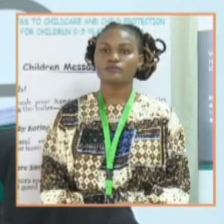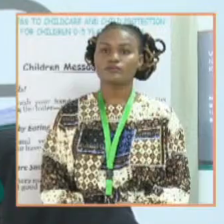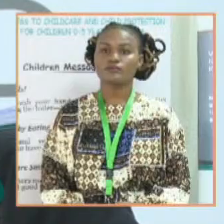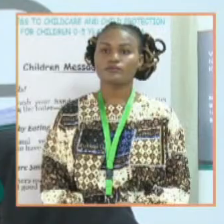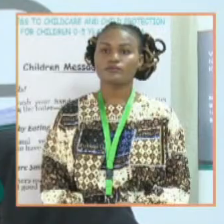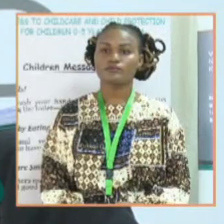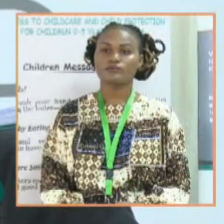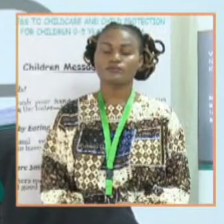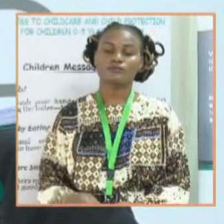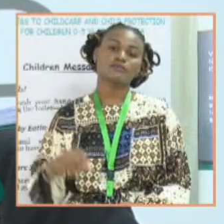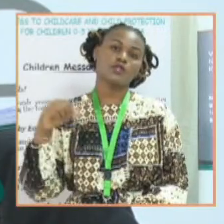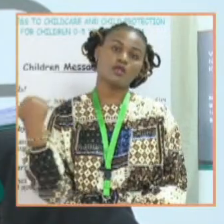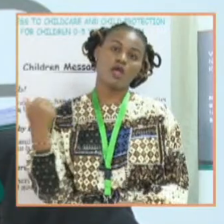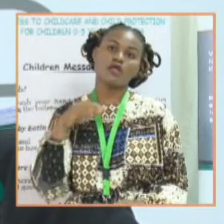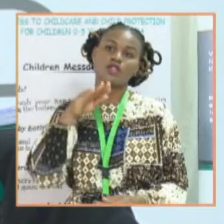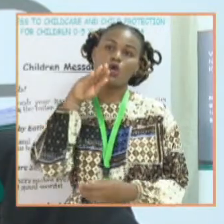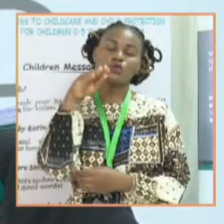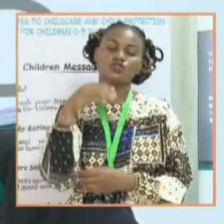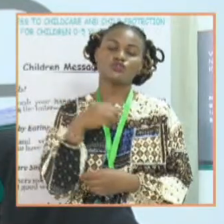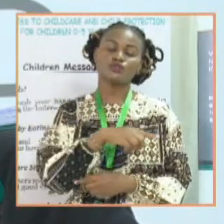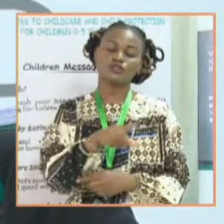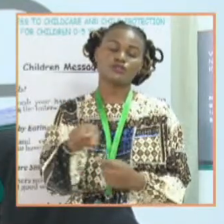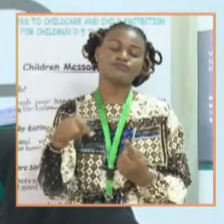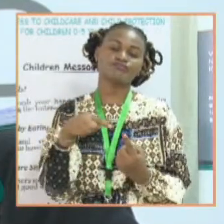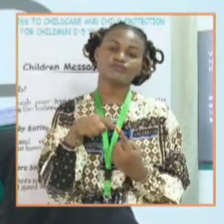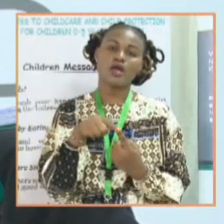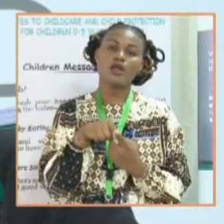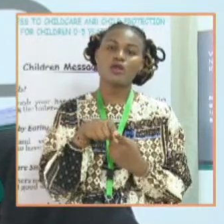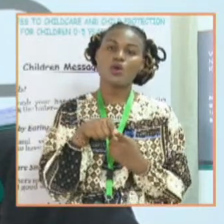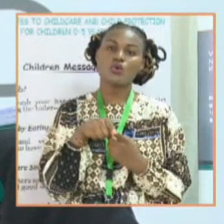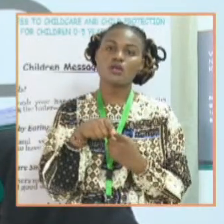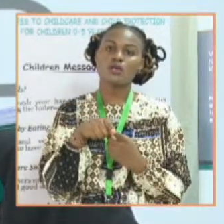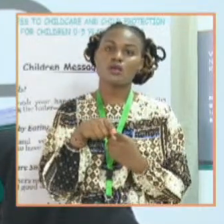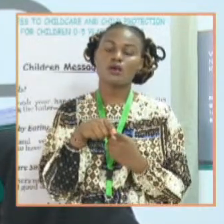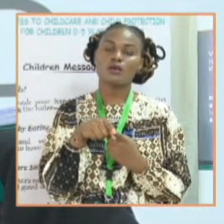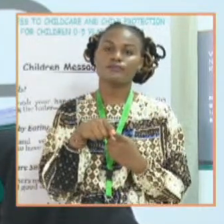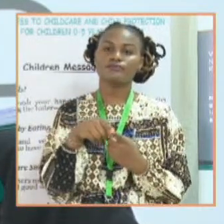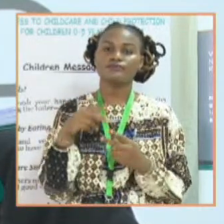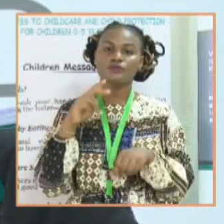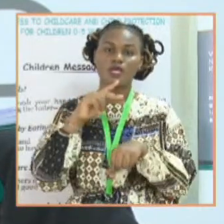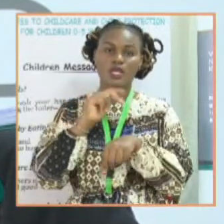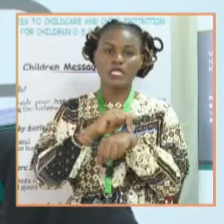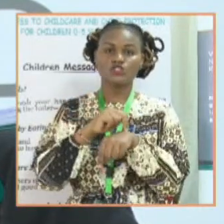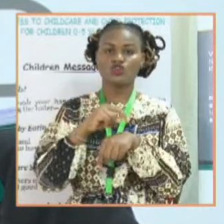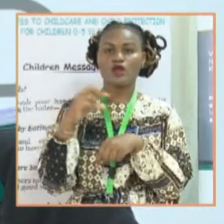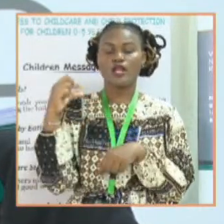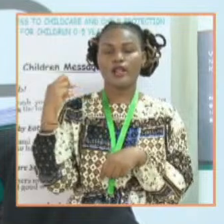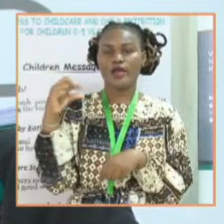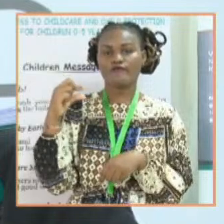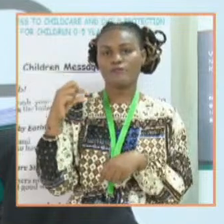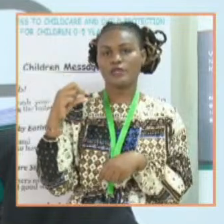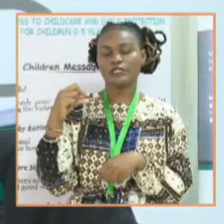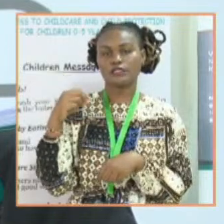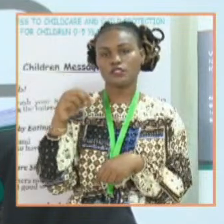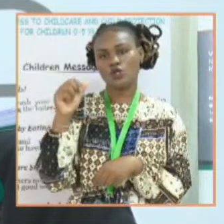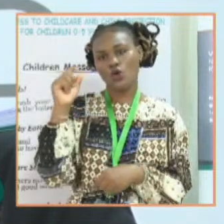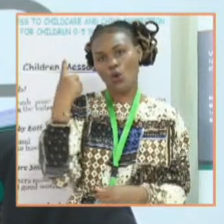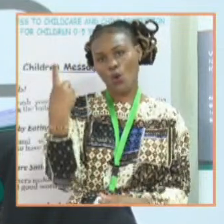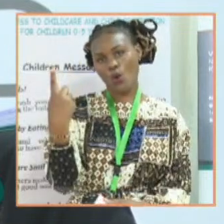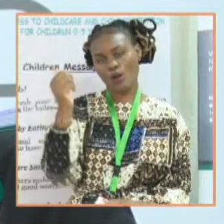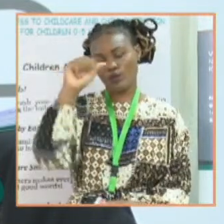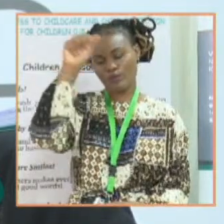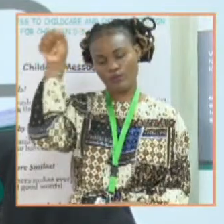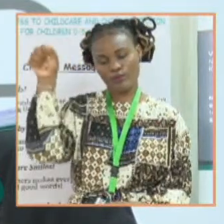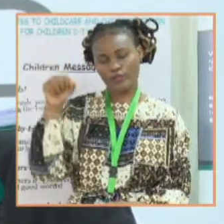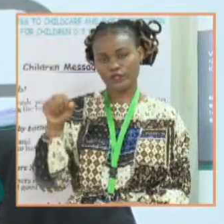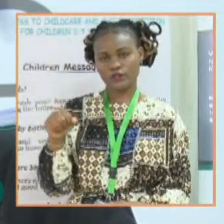There's also a question around national government. The budget allocation was 1%, which I did say that, of course, it's expected being a